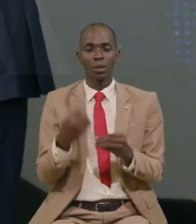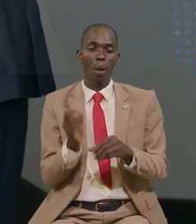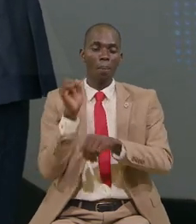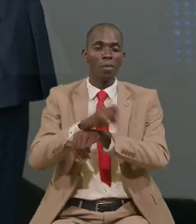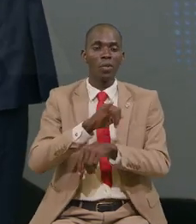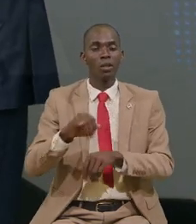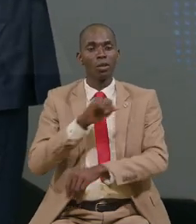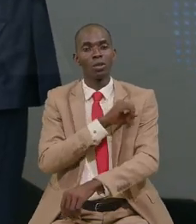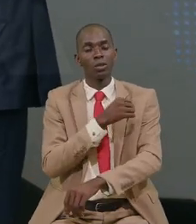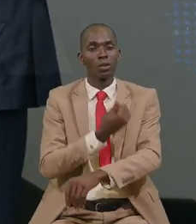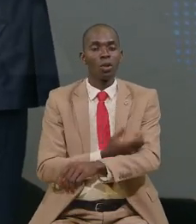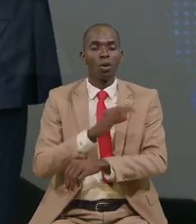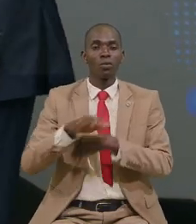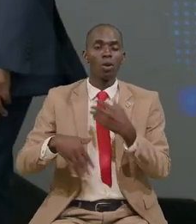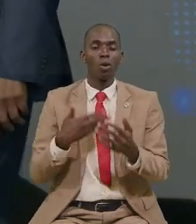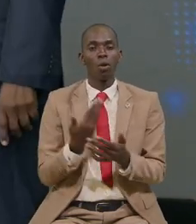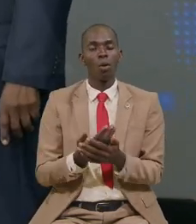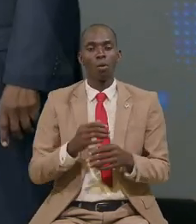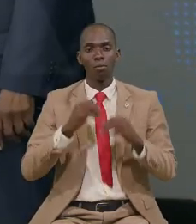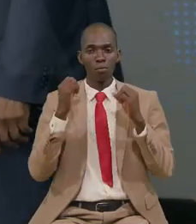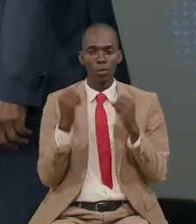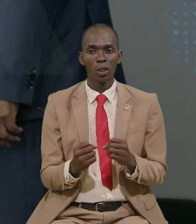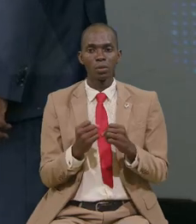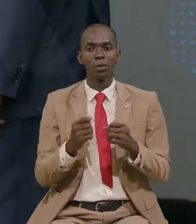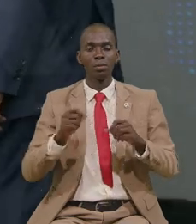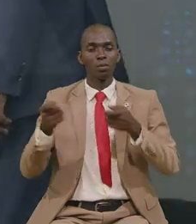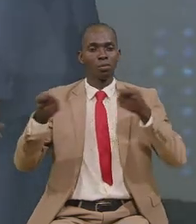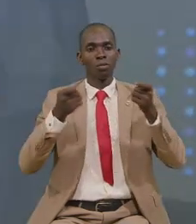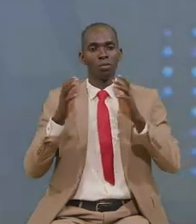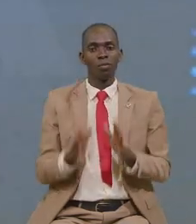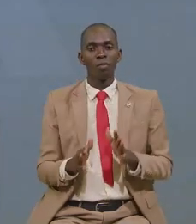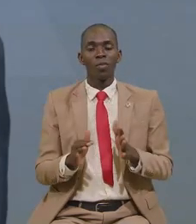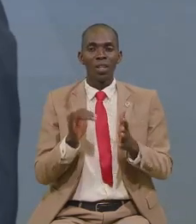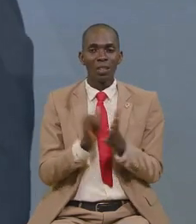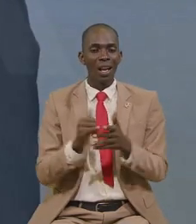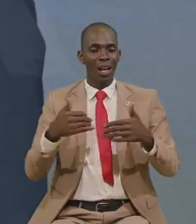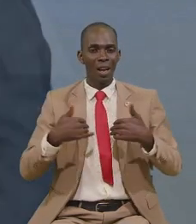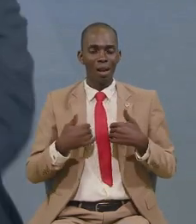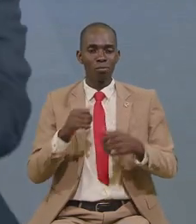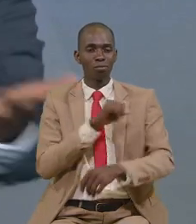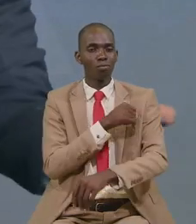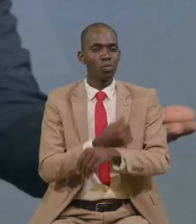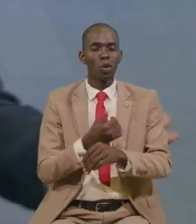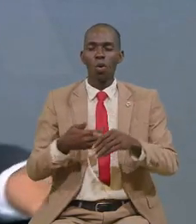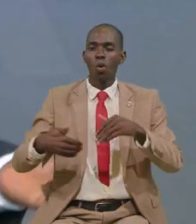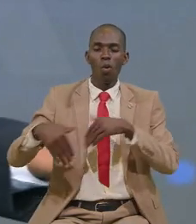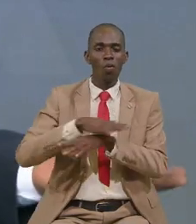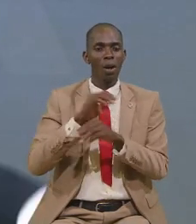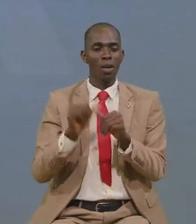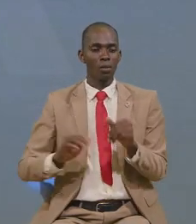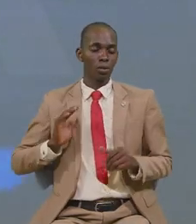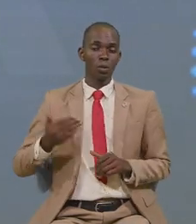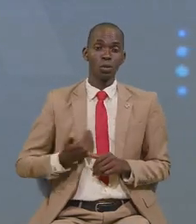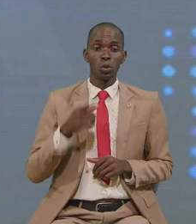the almighty sovereign that has authority over every soul. You say you come to